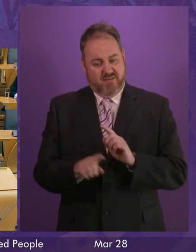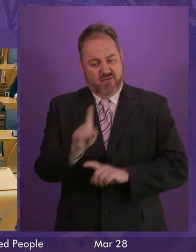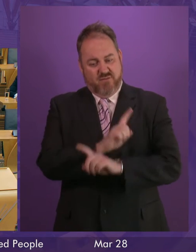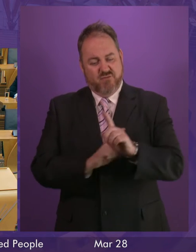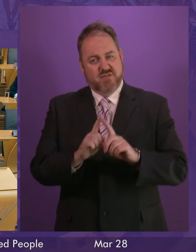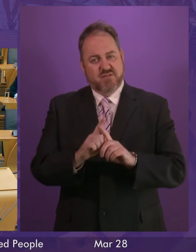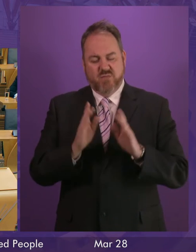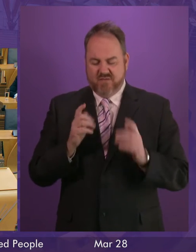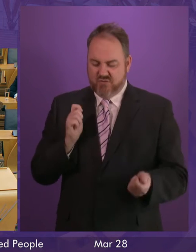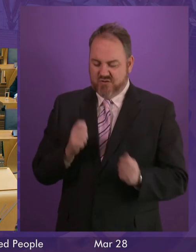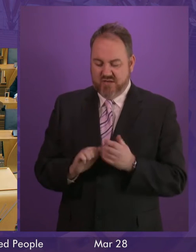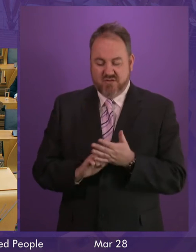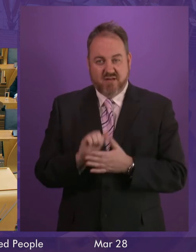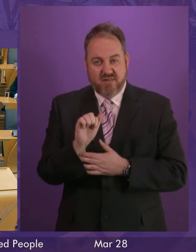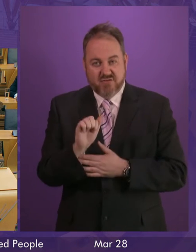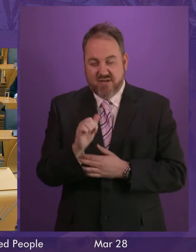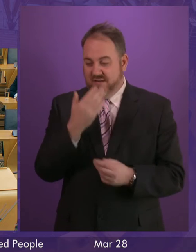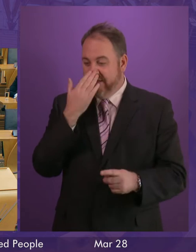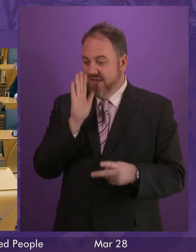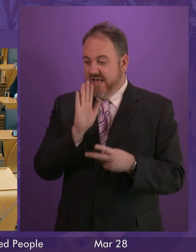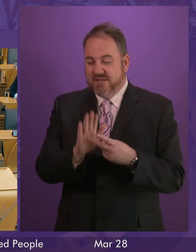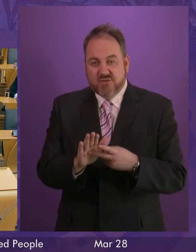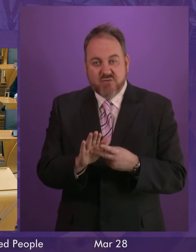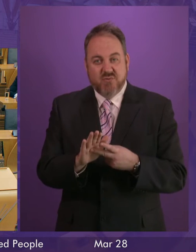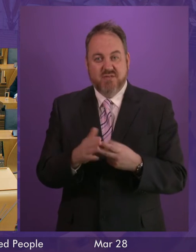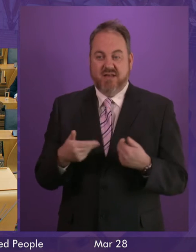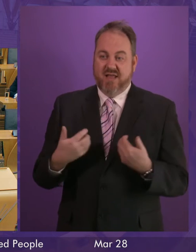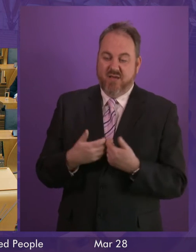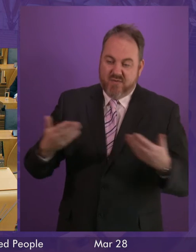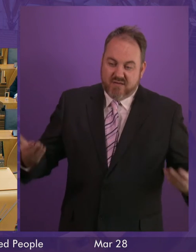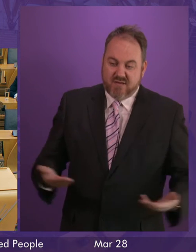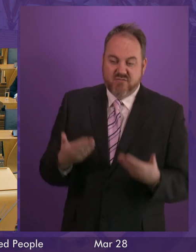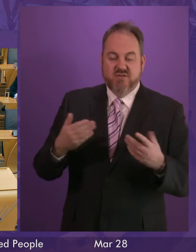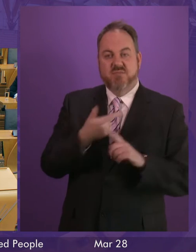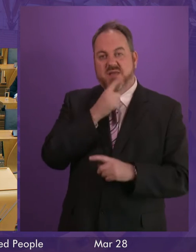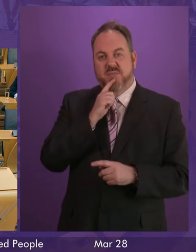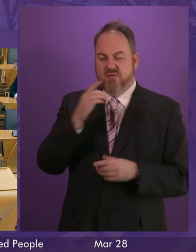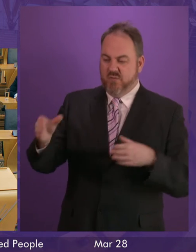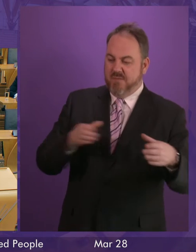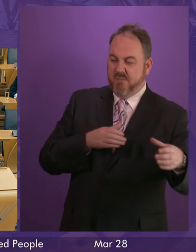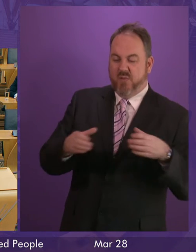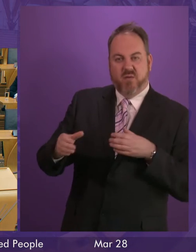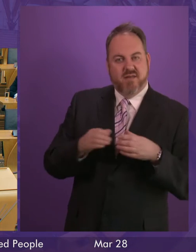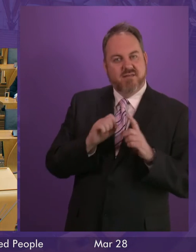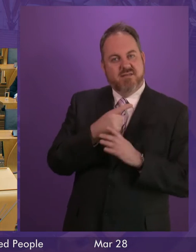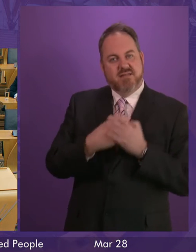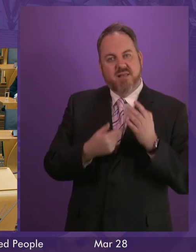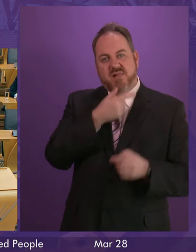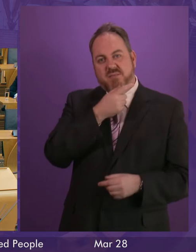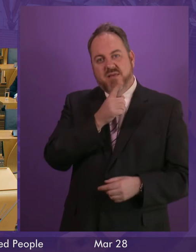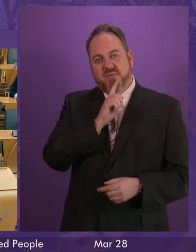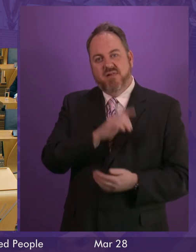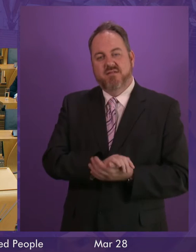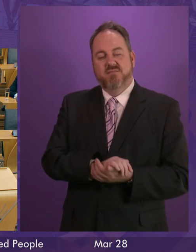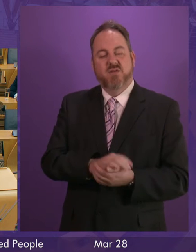changing the culture, attitudes and practice in employing disabled people. This is why my colleague Jamie Hepburn, the Minister for Business, Fair Work and Skills, launched